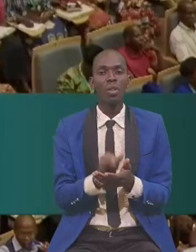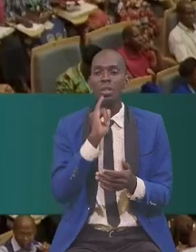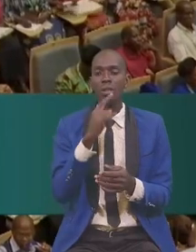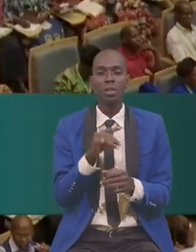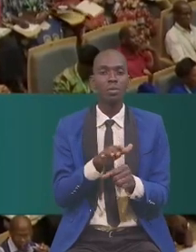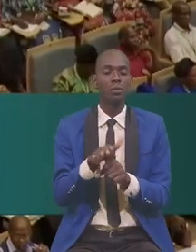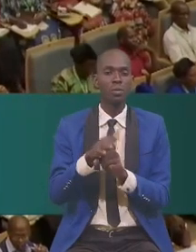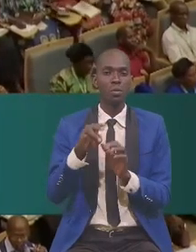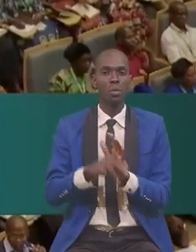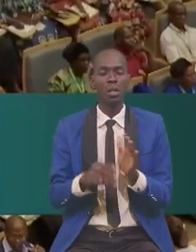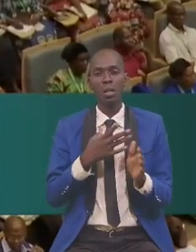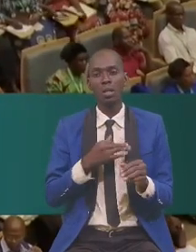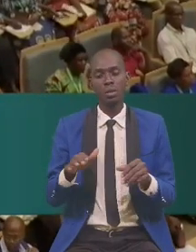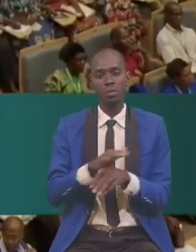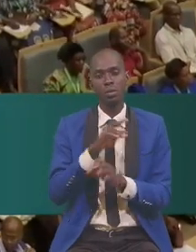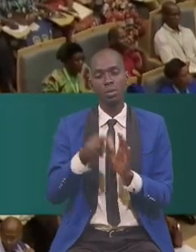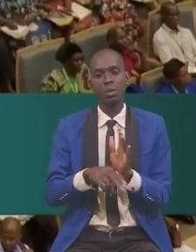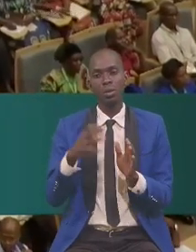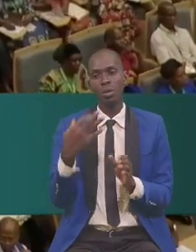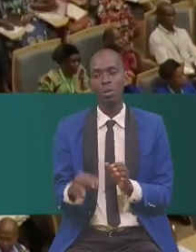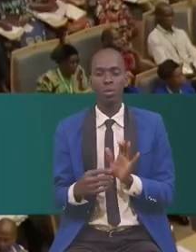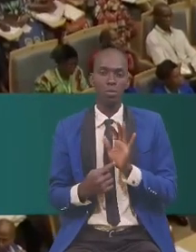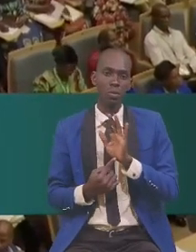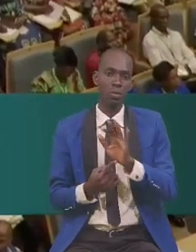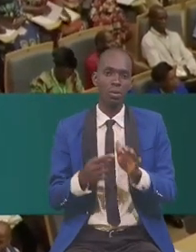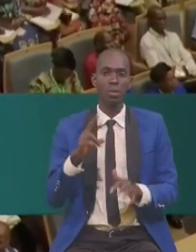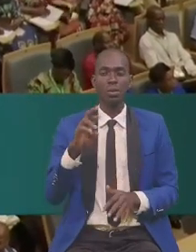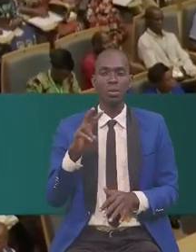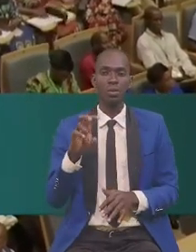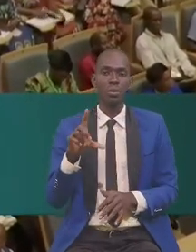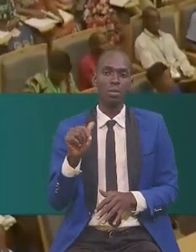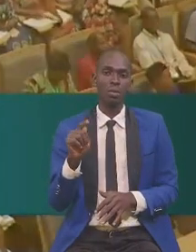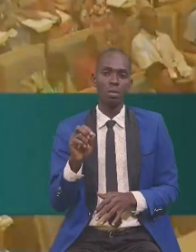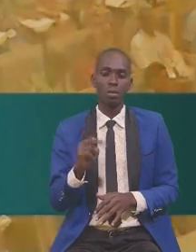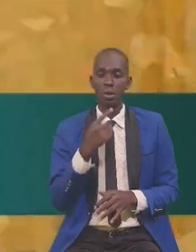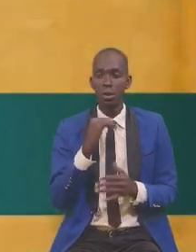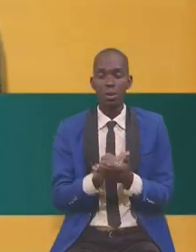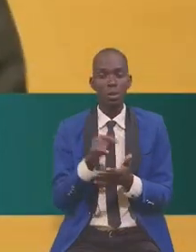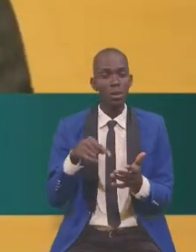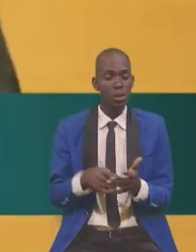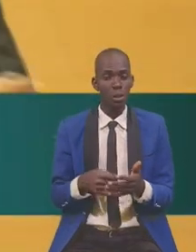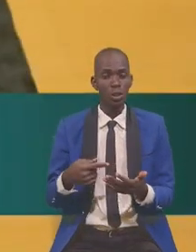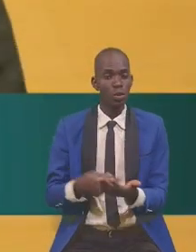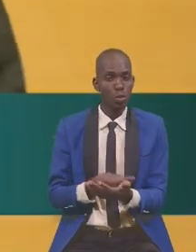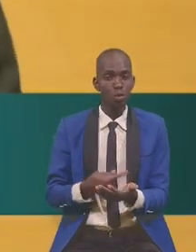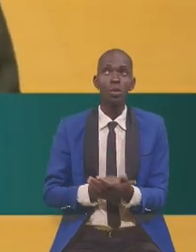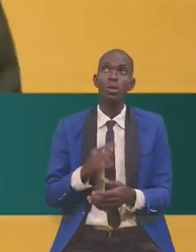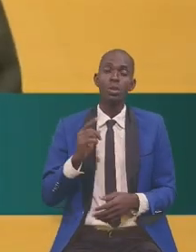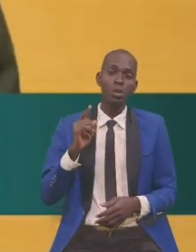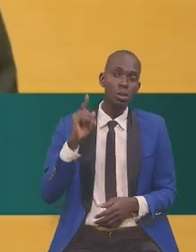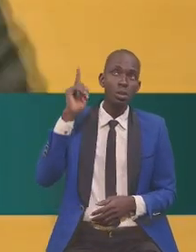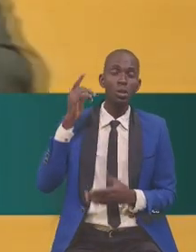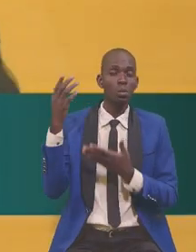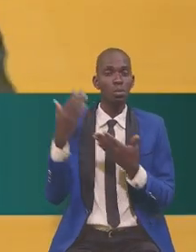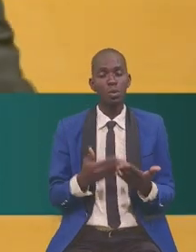and the fullness of revelation. And he said, this gospel, the same gospel he brought, the same